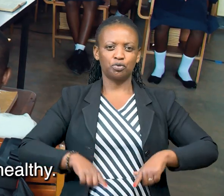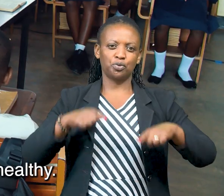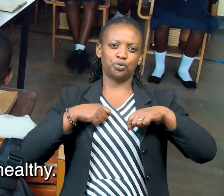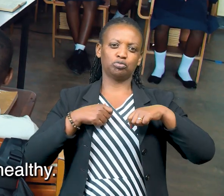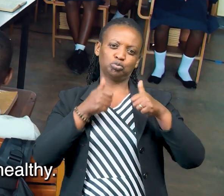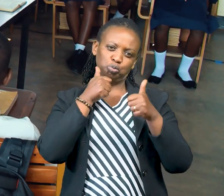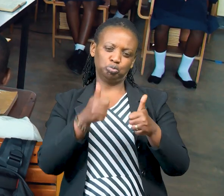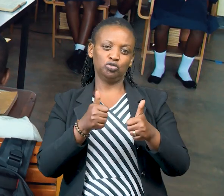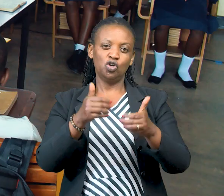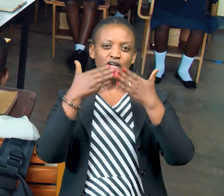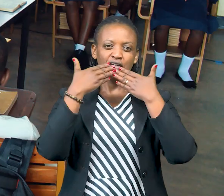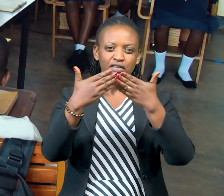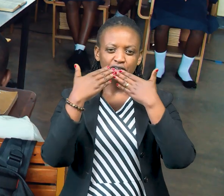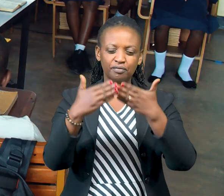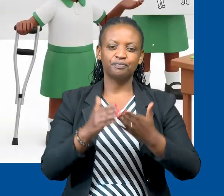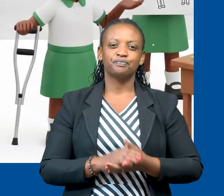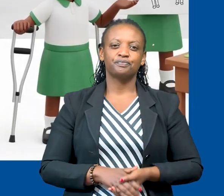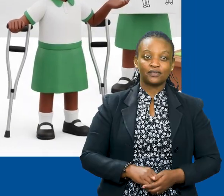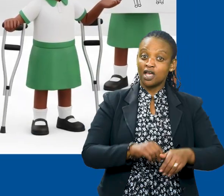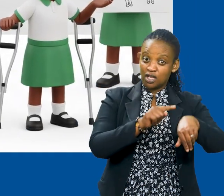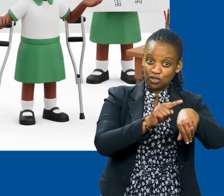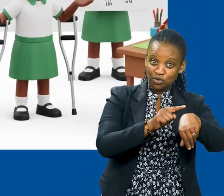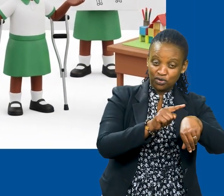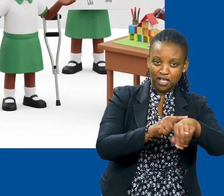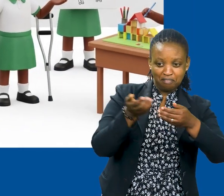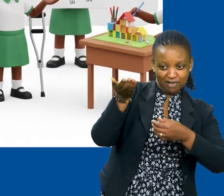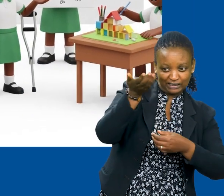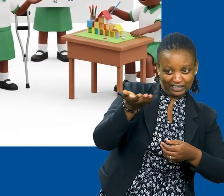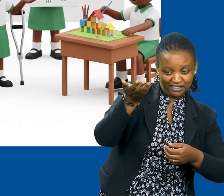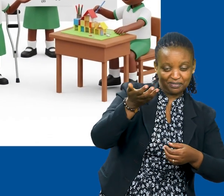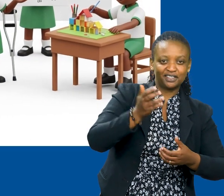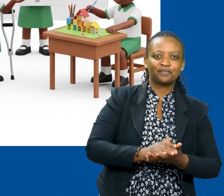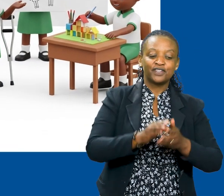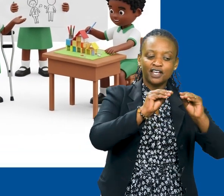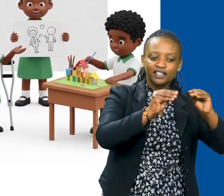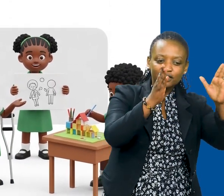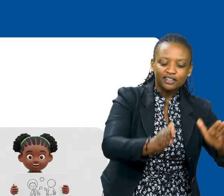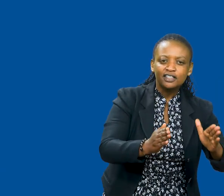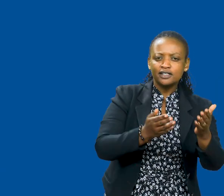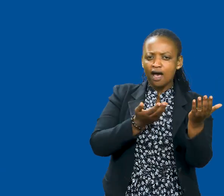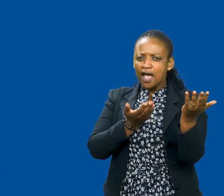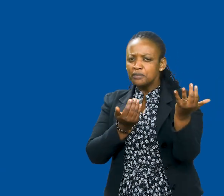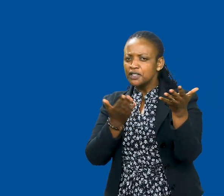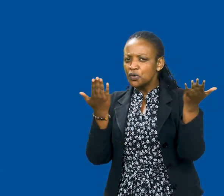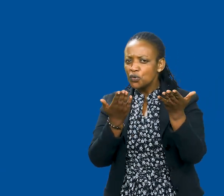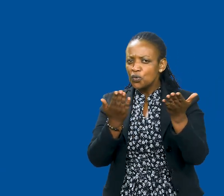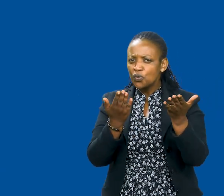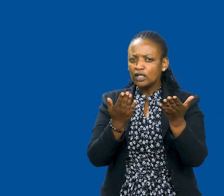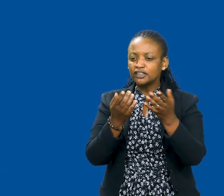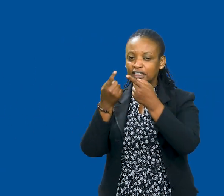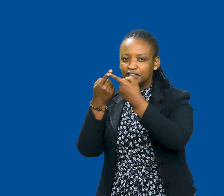eat. Thank you so much. During the assessment, teachers are expected to